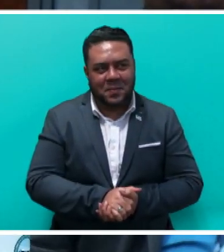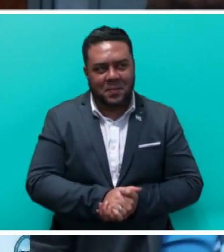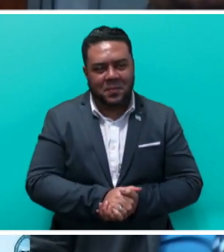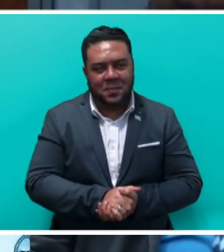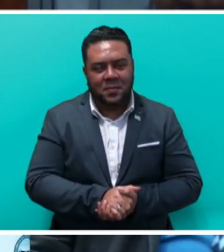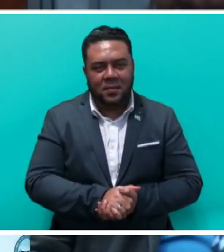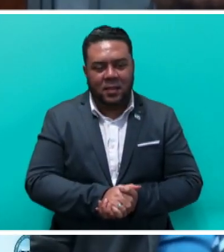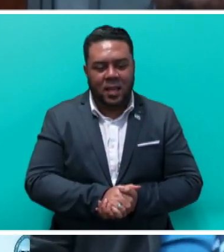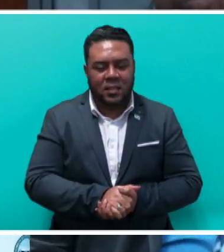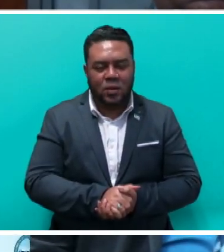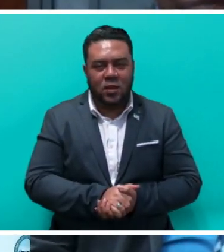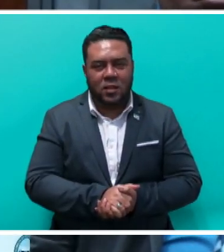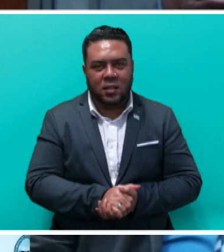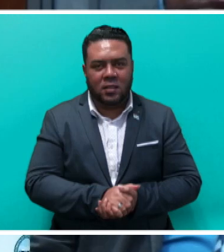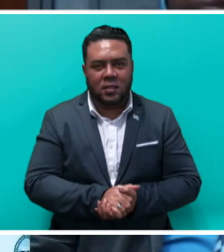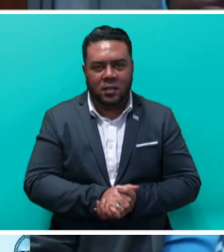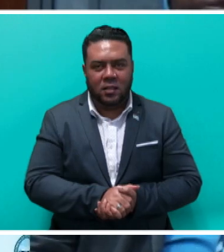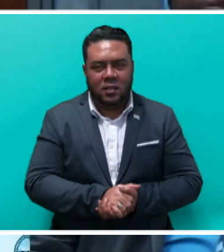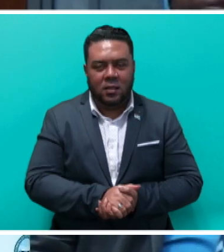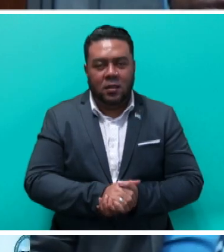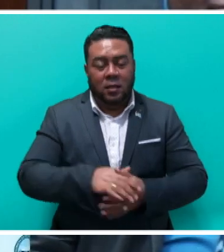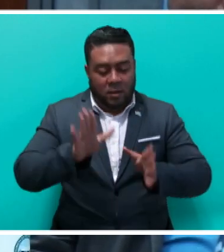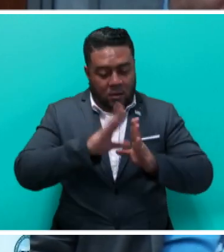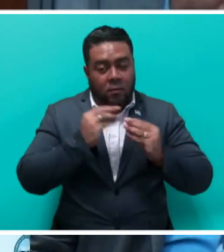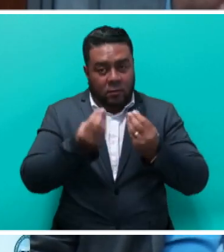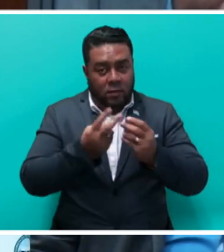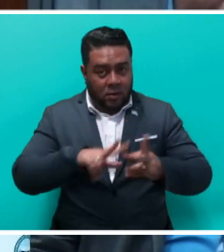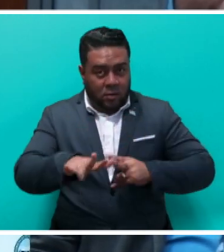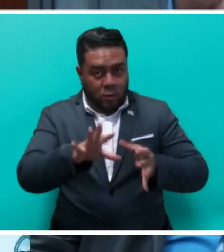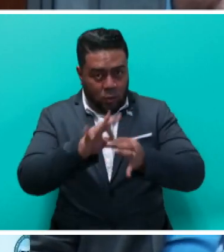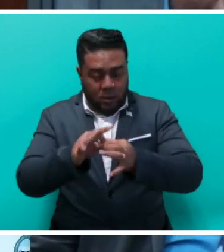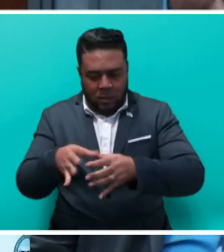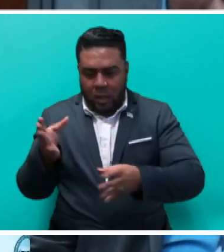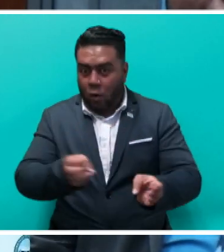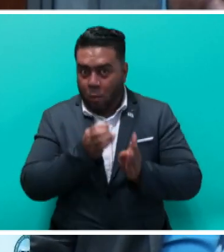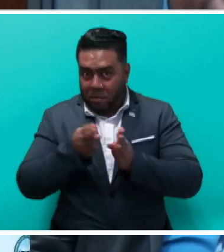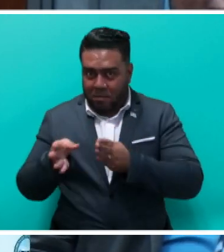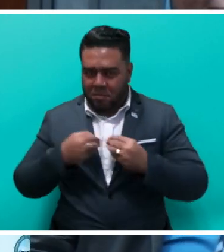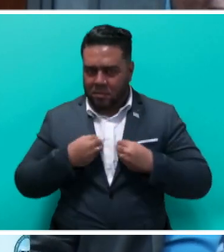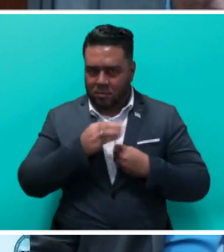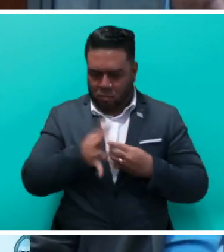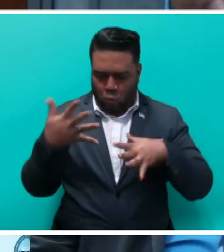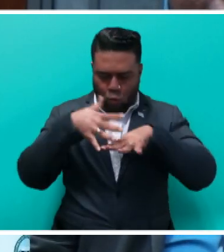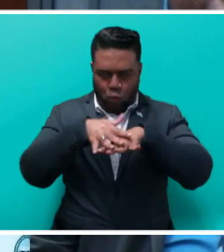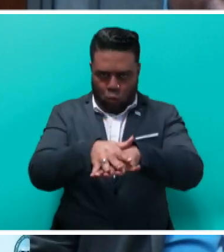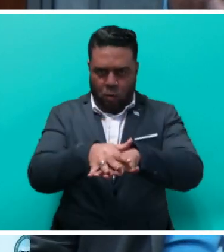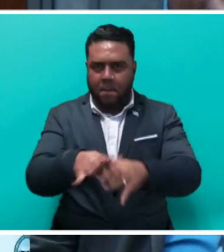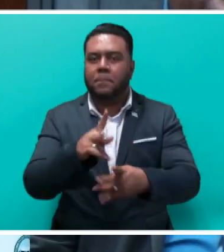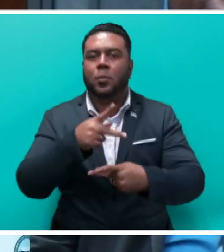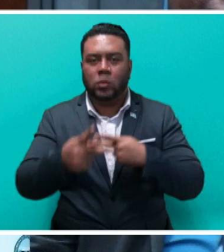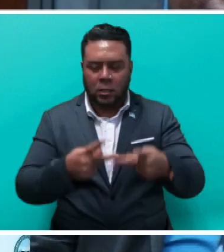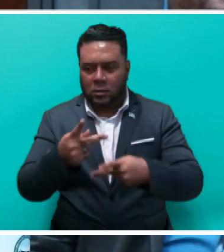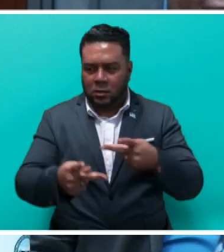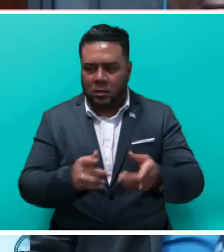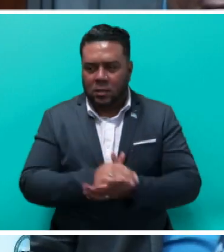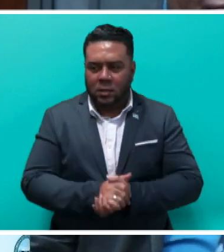patience and cooperation from our vehicle owners and operators as we work to streamline these processes. Thank